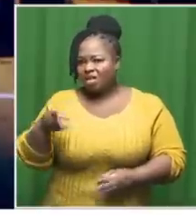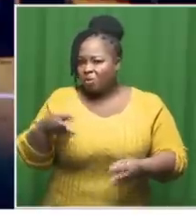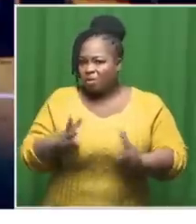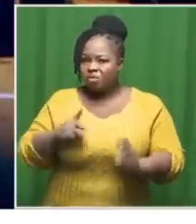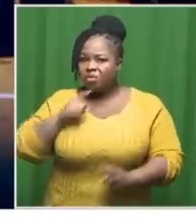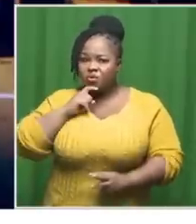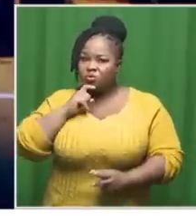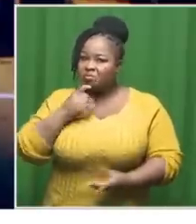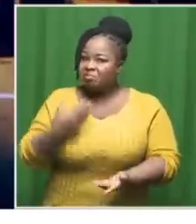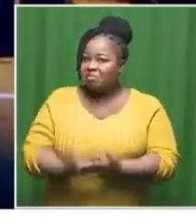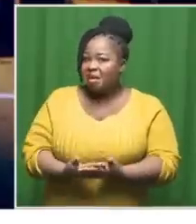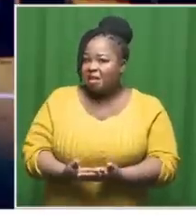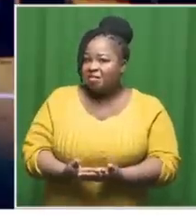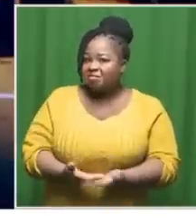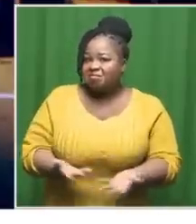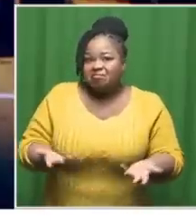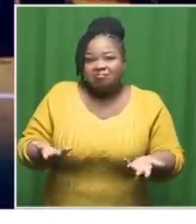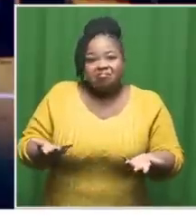to use? Maybe,